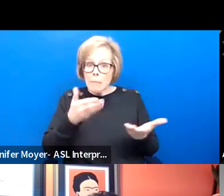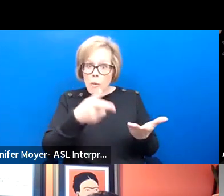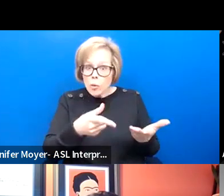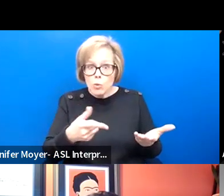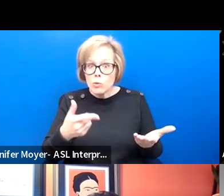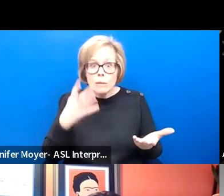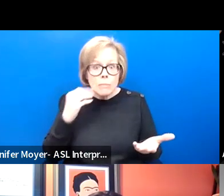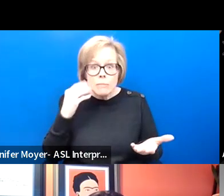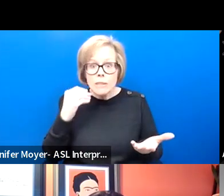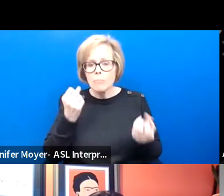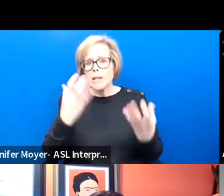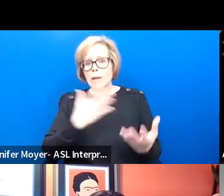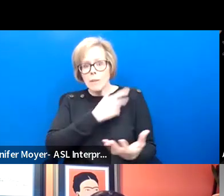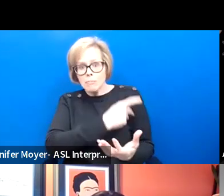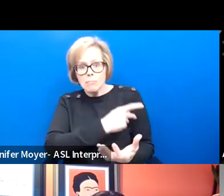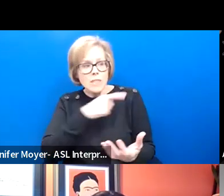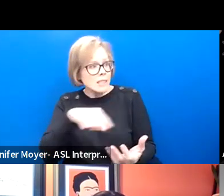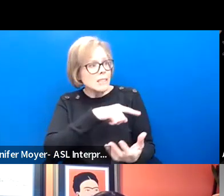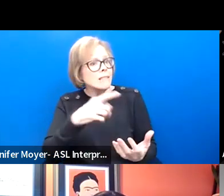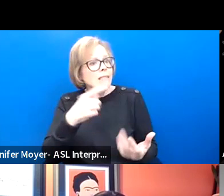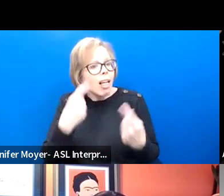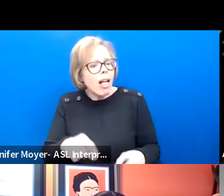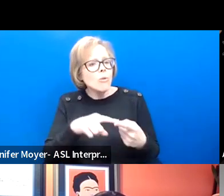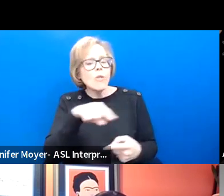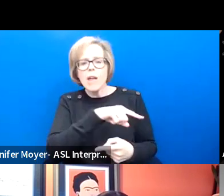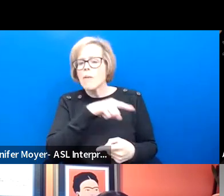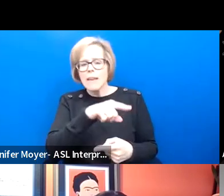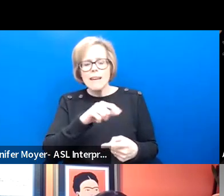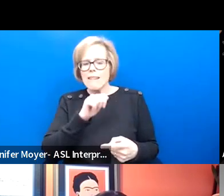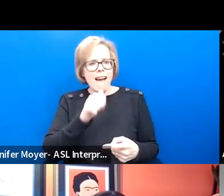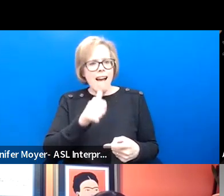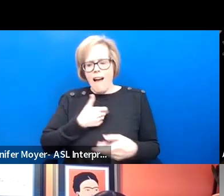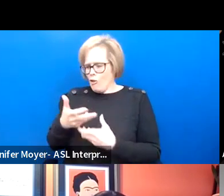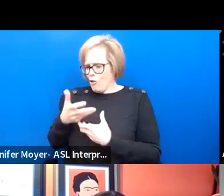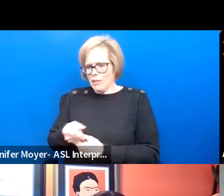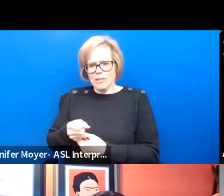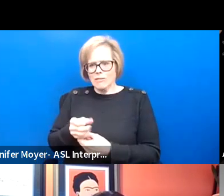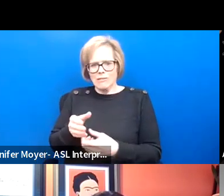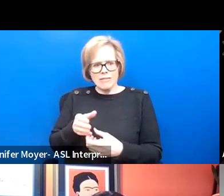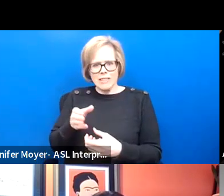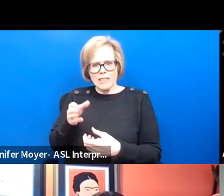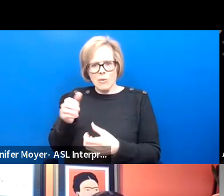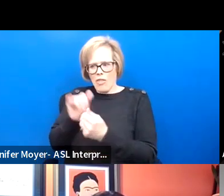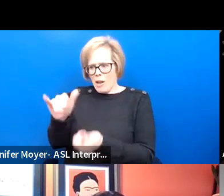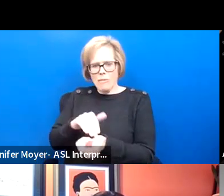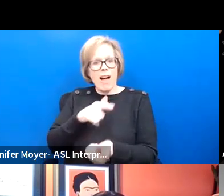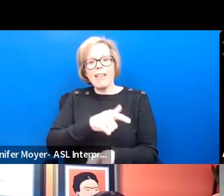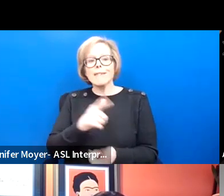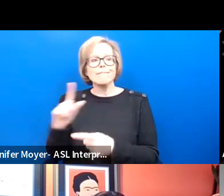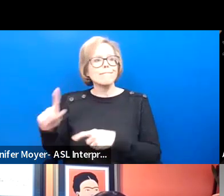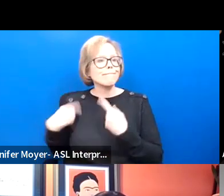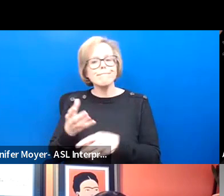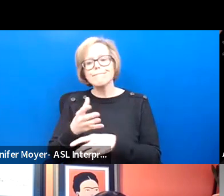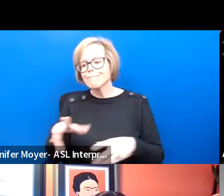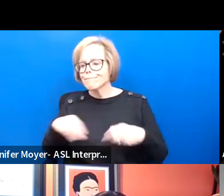like experiences, a lot of my patients have experiences where they did not have the trust that they needed with the provider, and they've been used to just good enough. And so